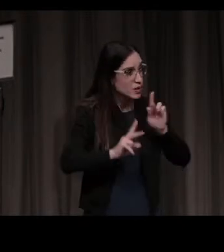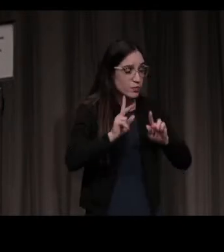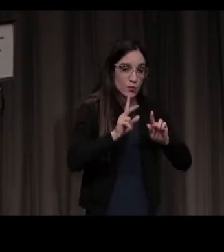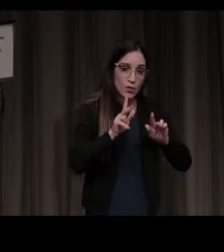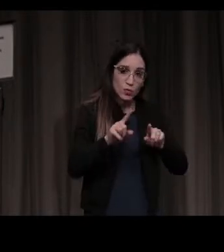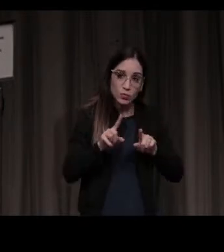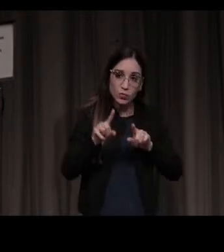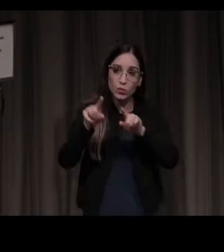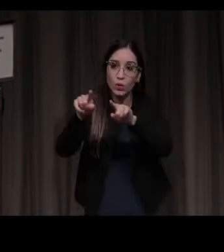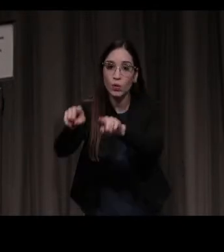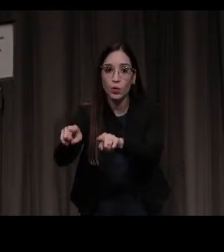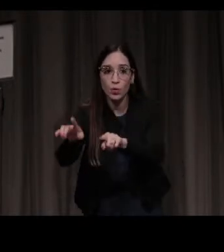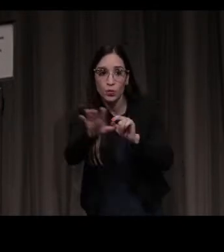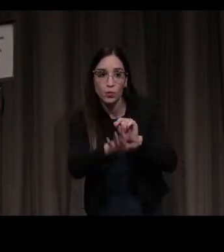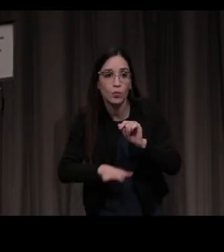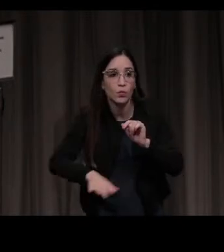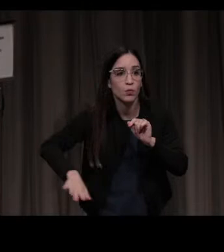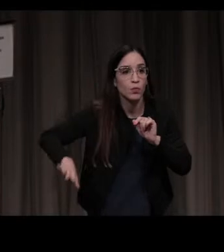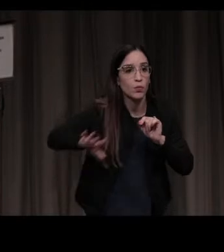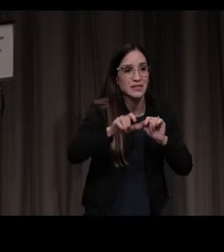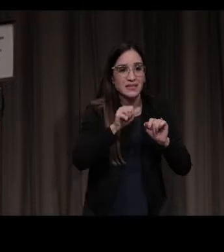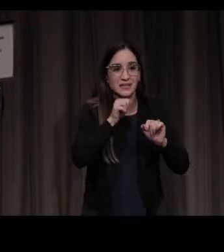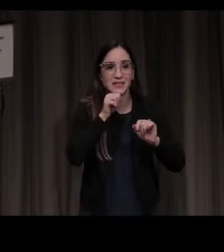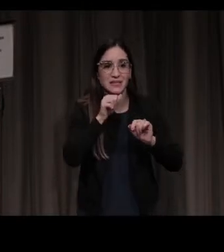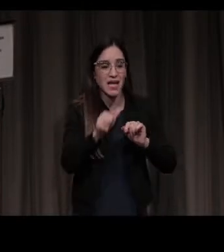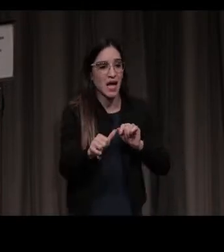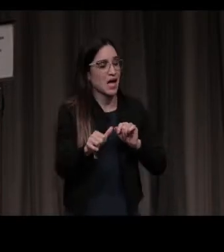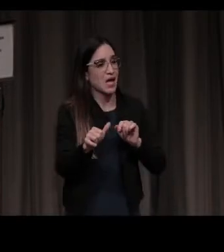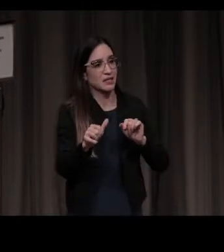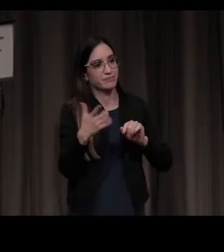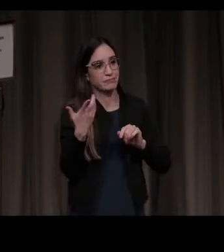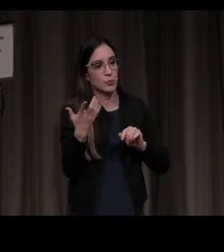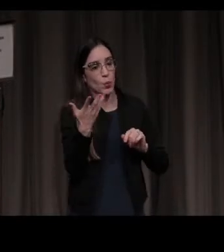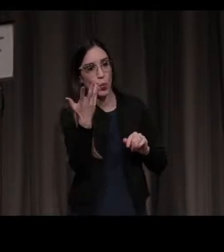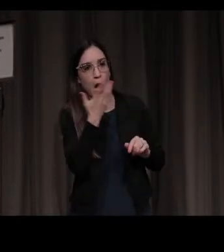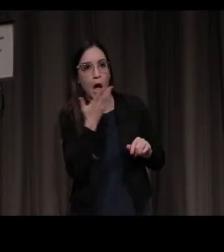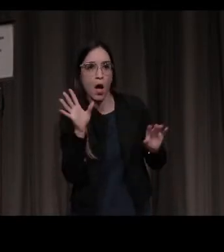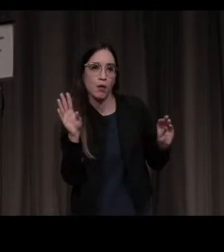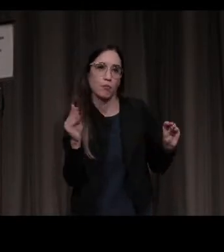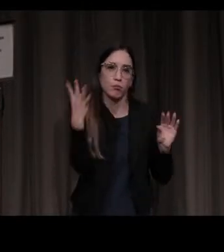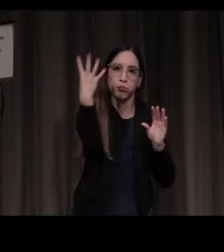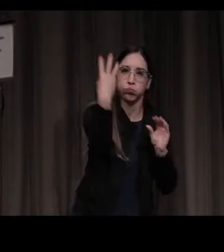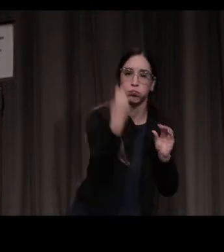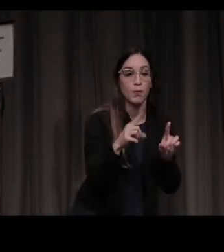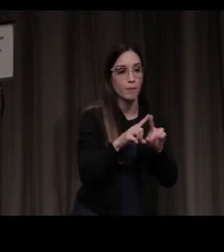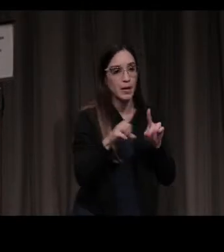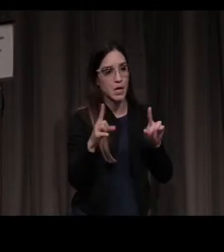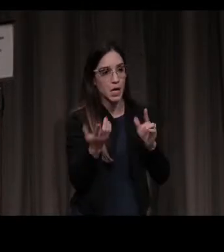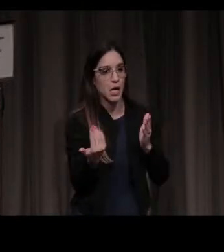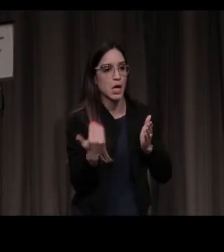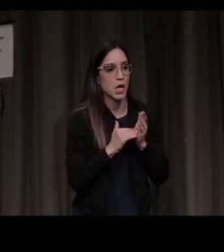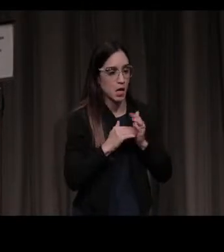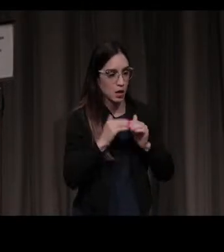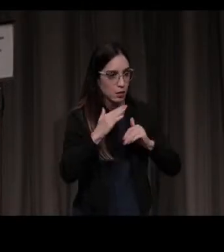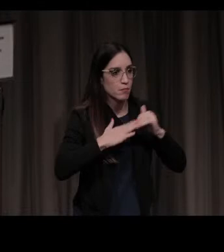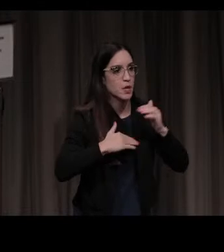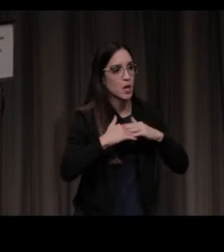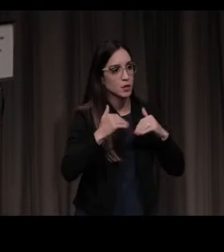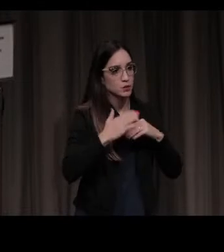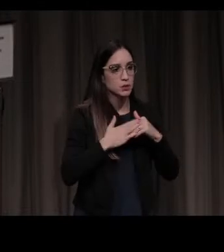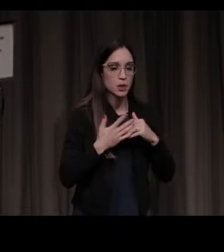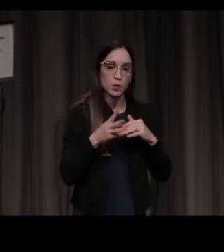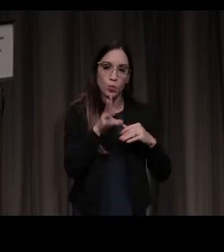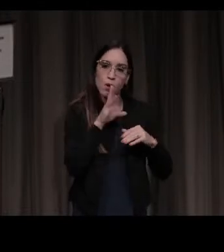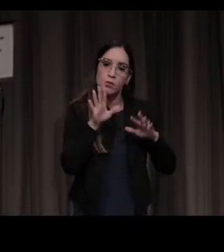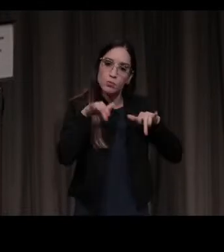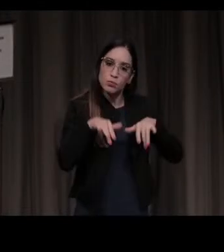necessarily world building, but rebuilding. How can we get water flowing like it used to? What can we do to get the birds